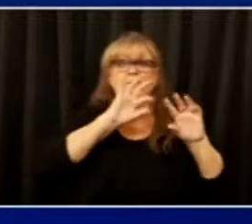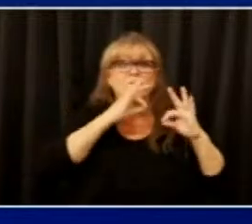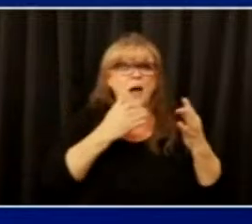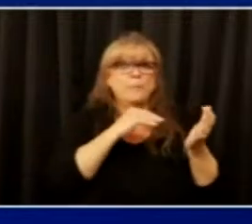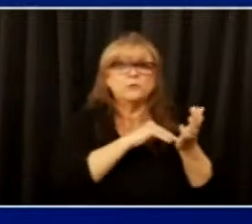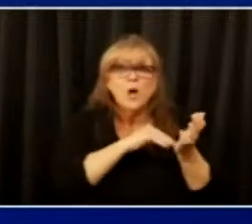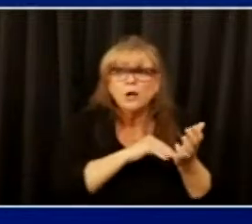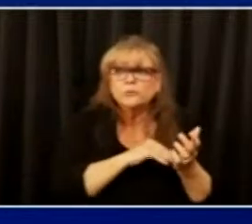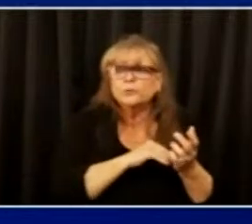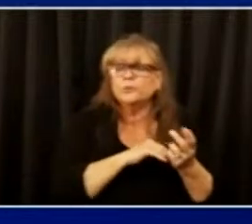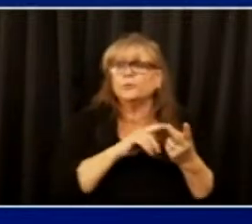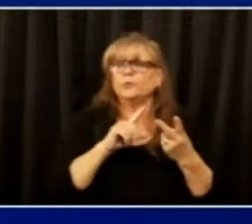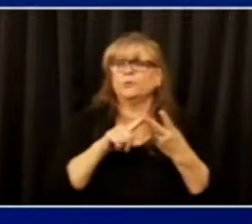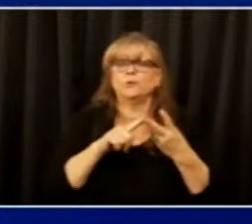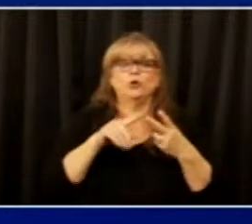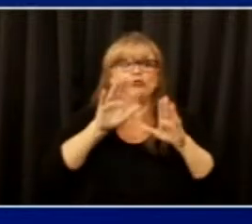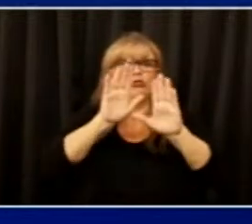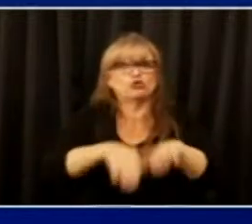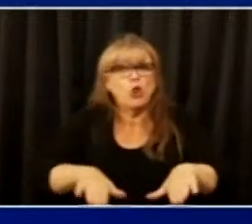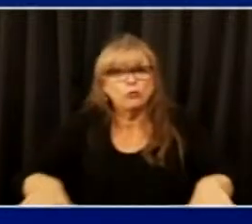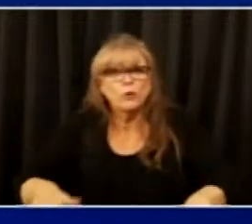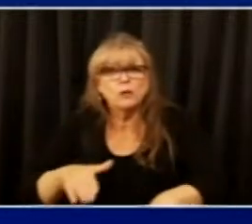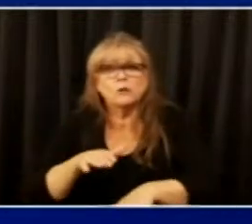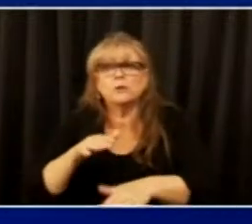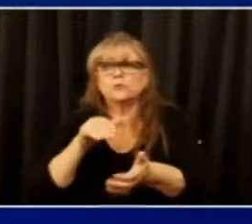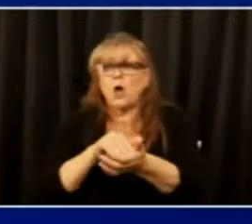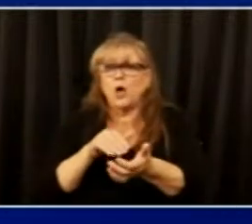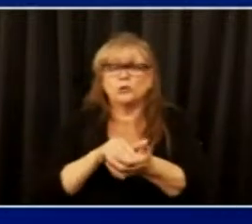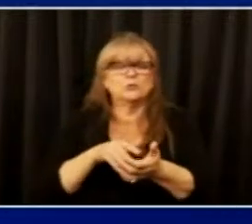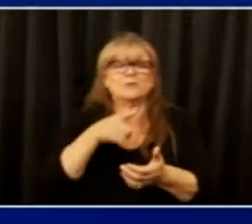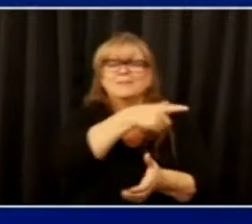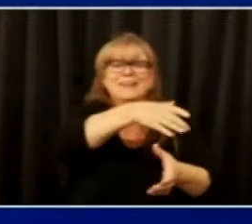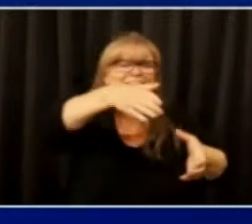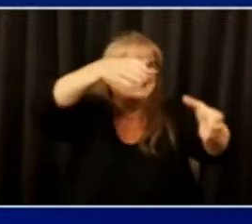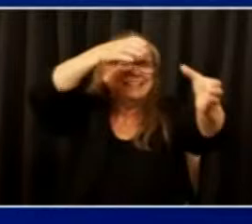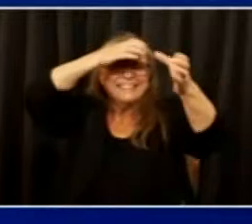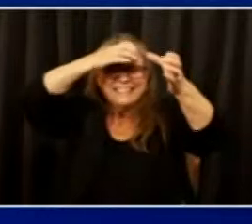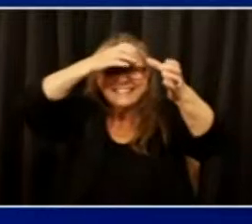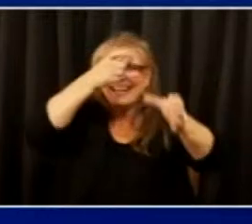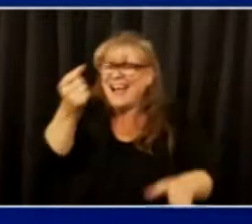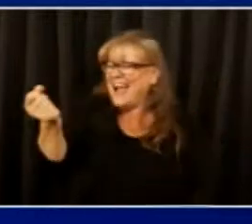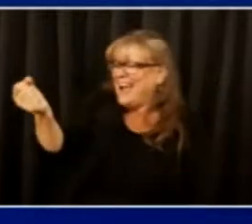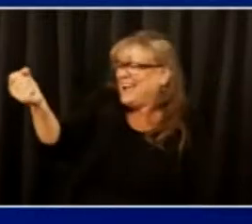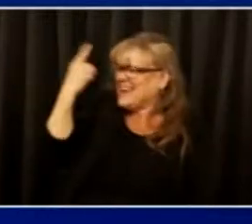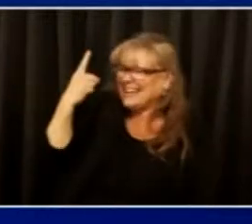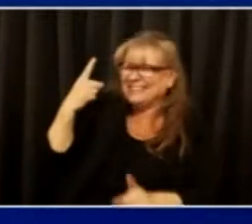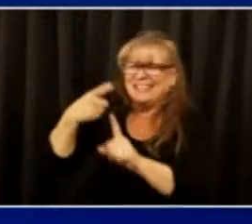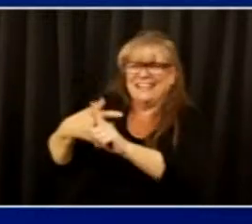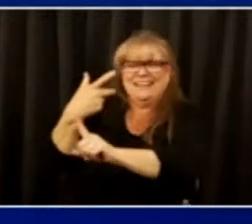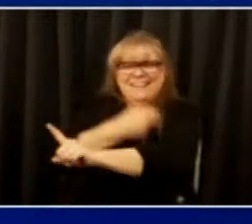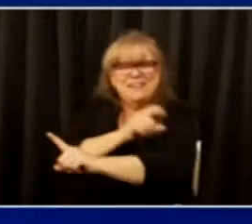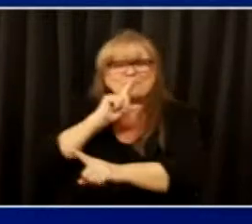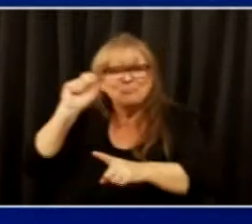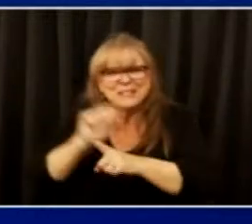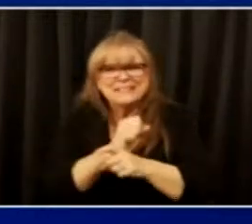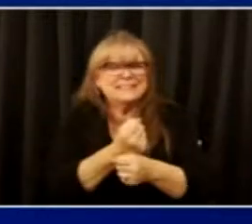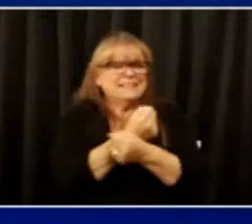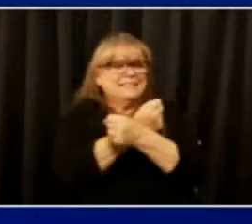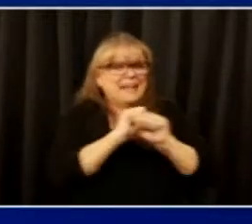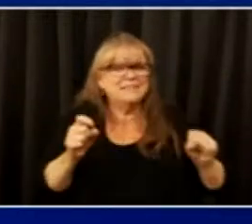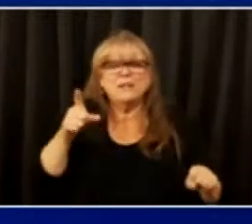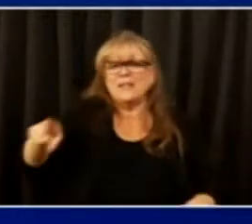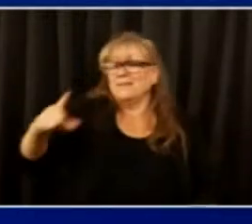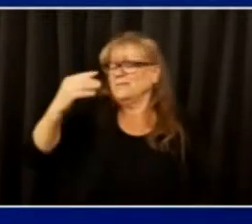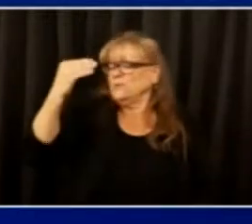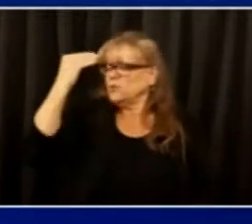about how vaccines work and about vaccine safety. And I just want to finish by restating that this is really exciting